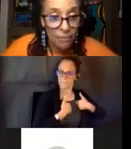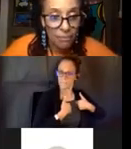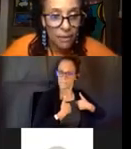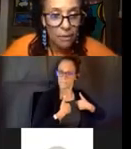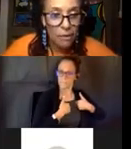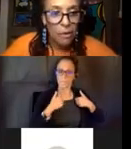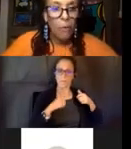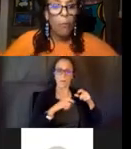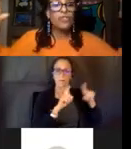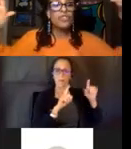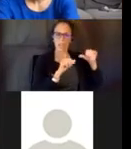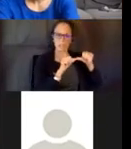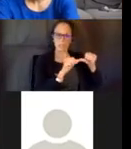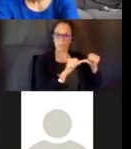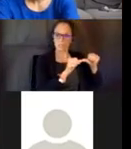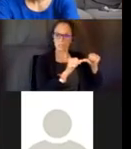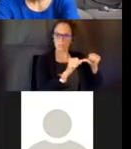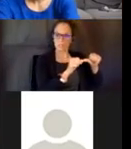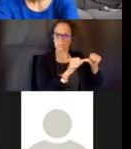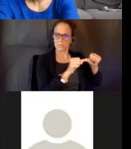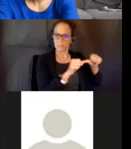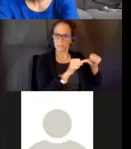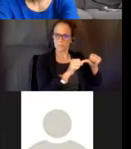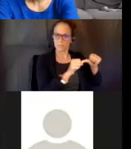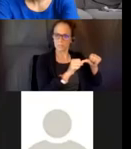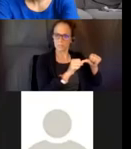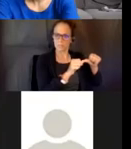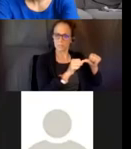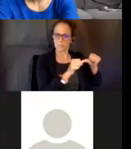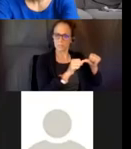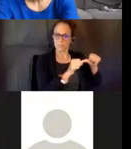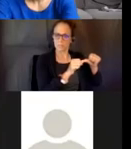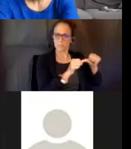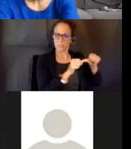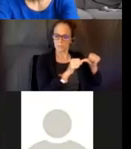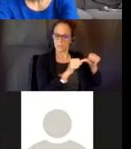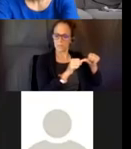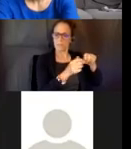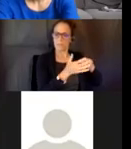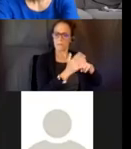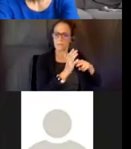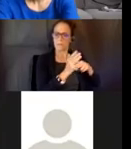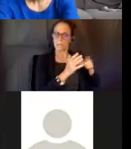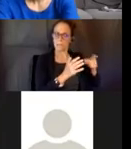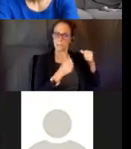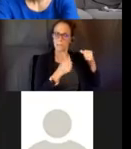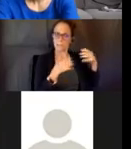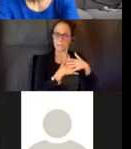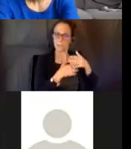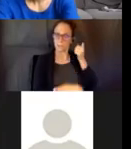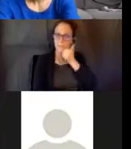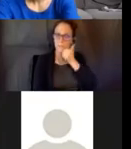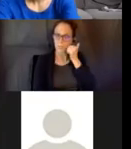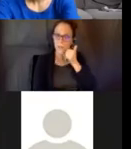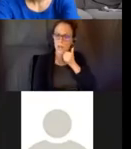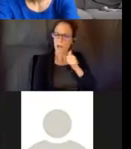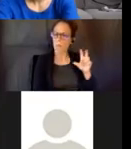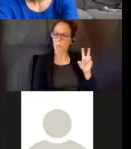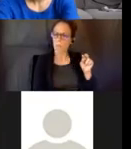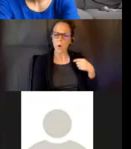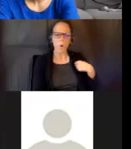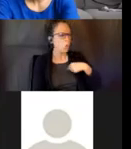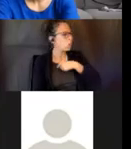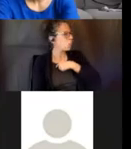time. Which doesn't mean that you are continually living your life in fear, because you know what? We are also whole, multidimensional